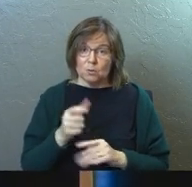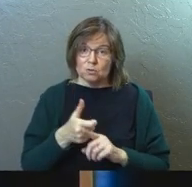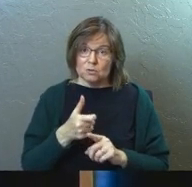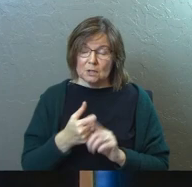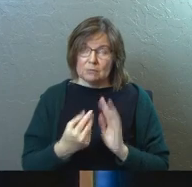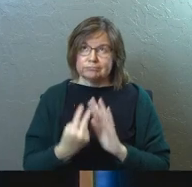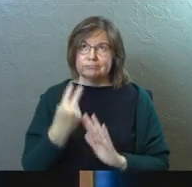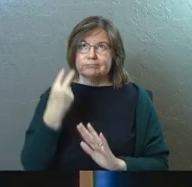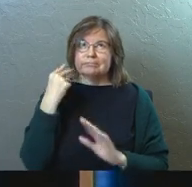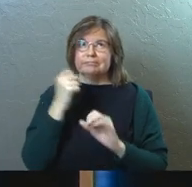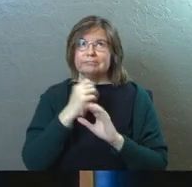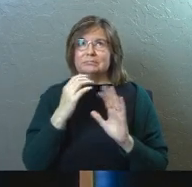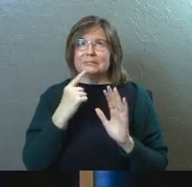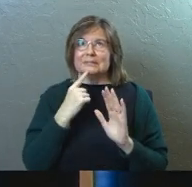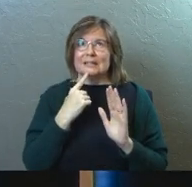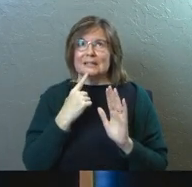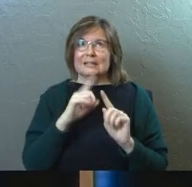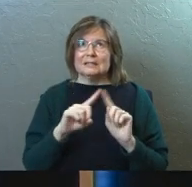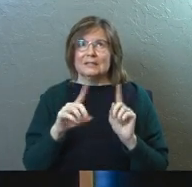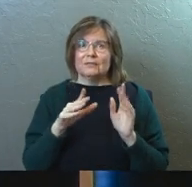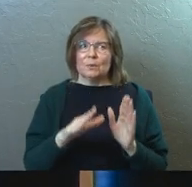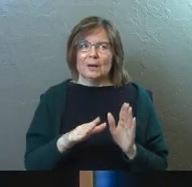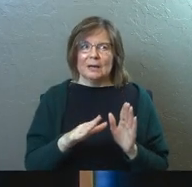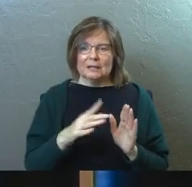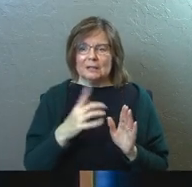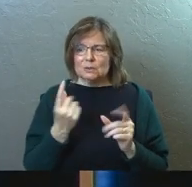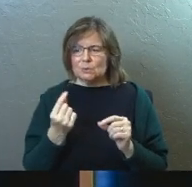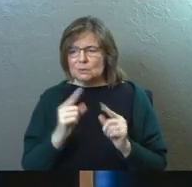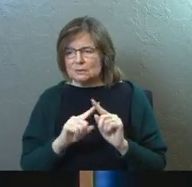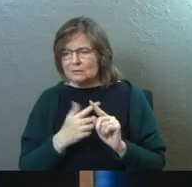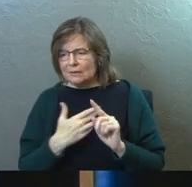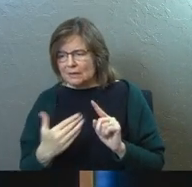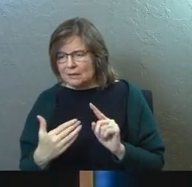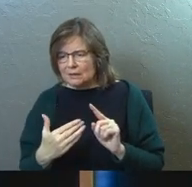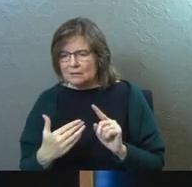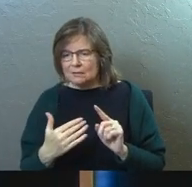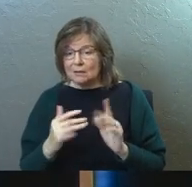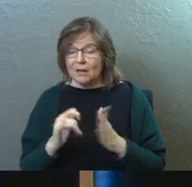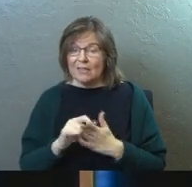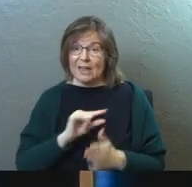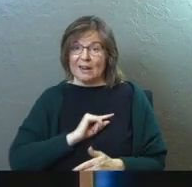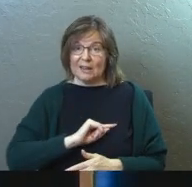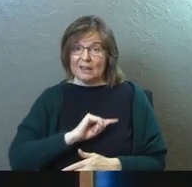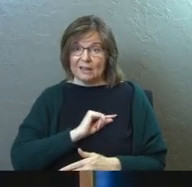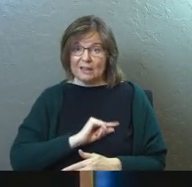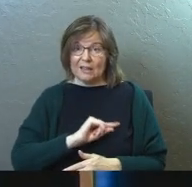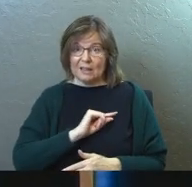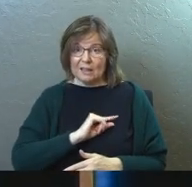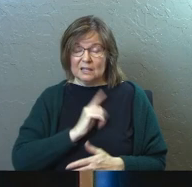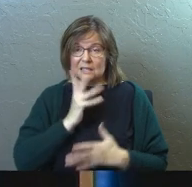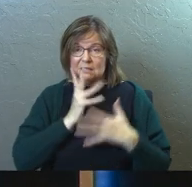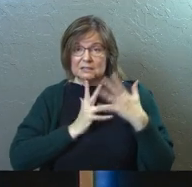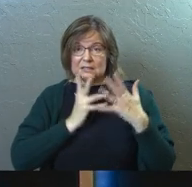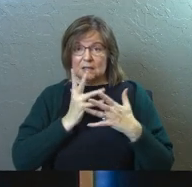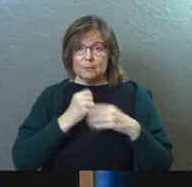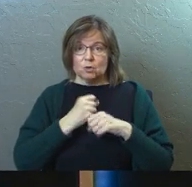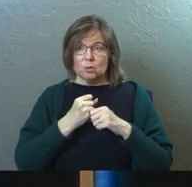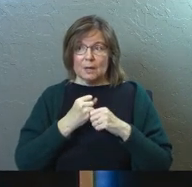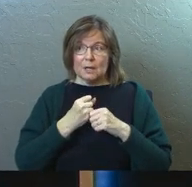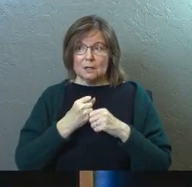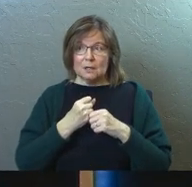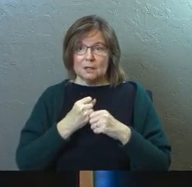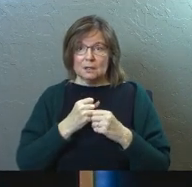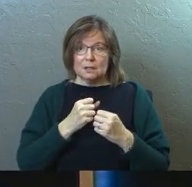wish you could replay and say a different thing than the thing that you said to them. And that guilt and that shame has created